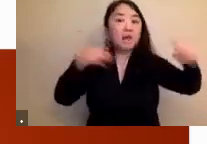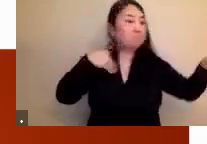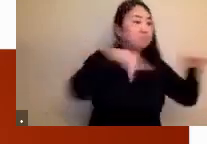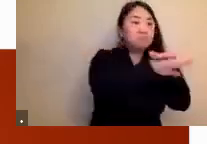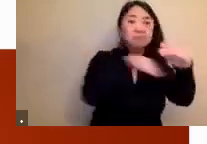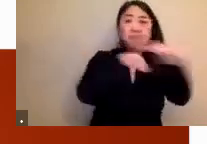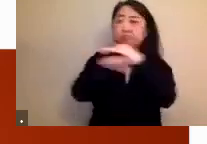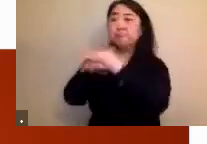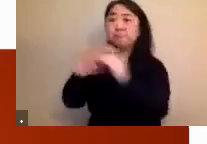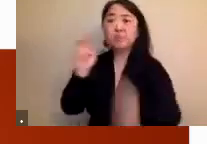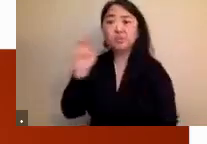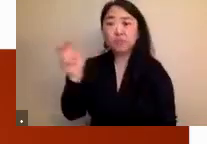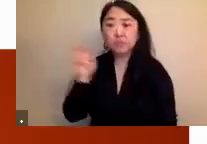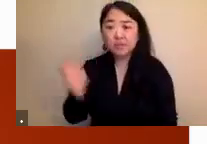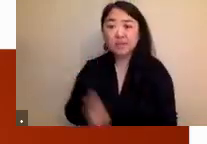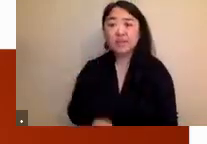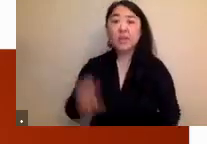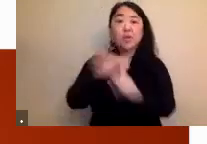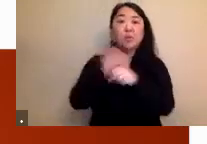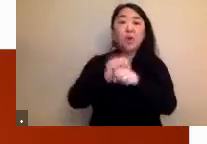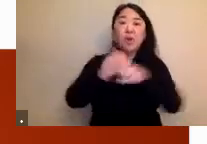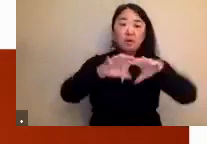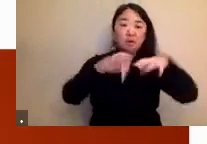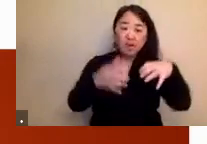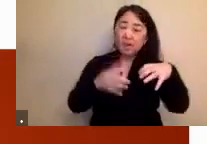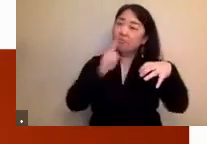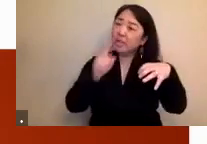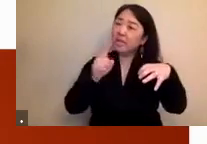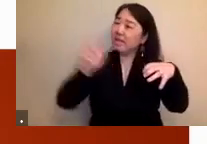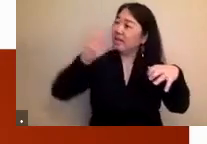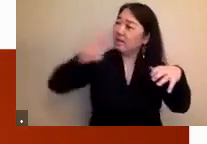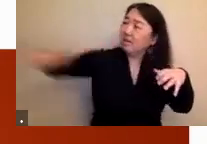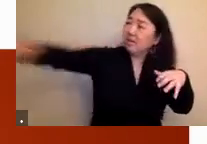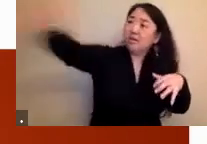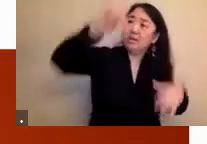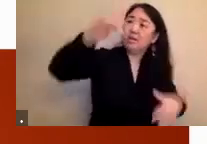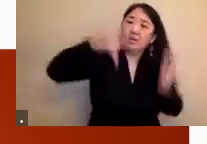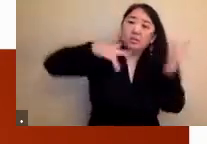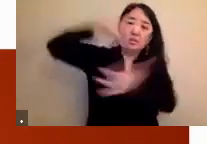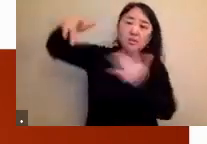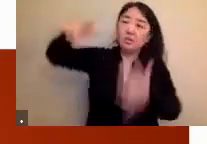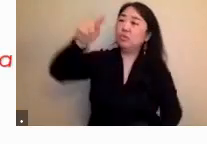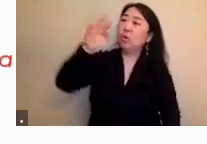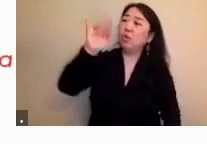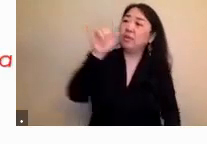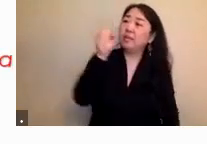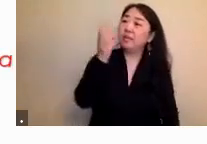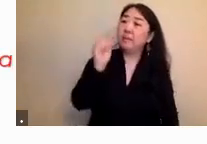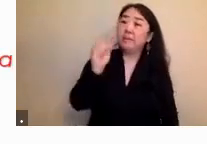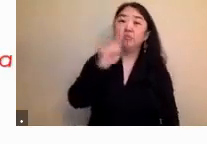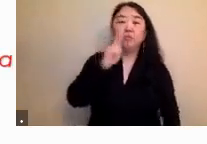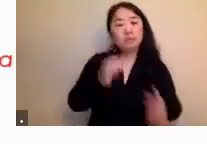workforce development and tourism is very important as well.